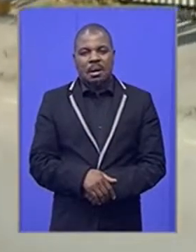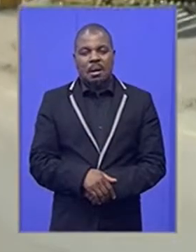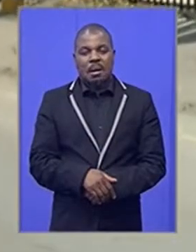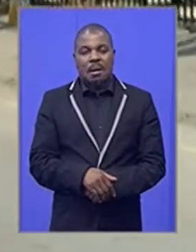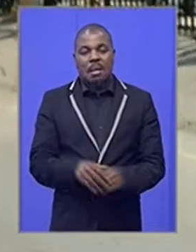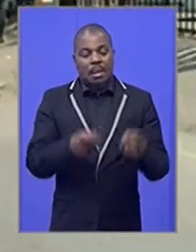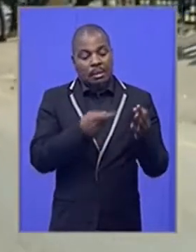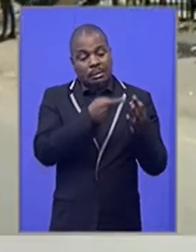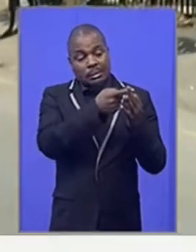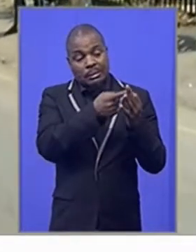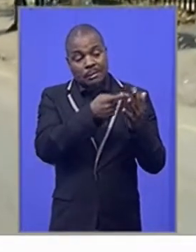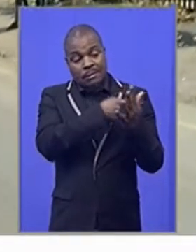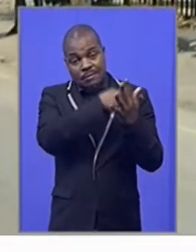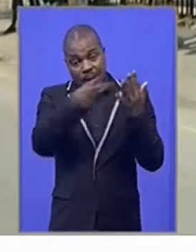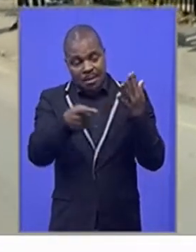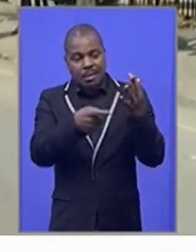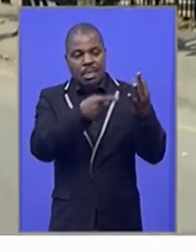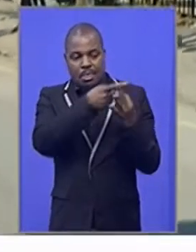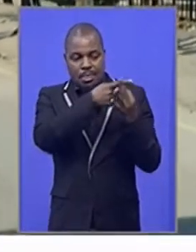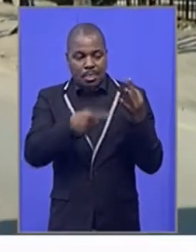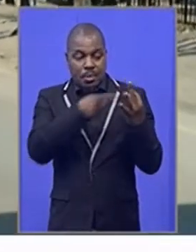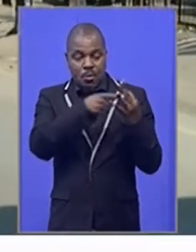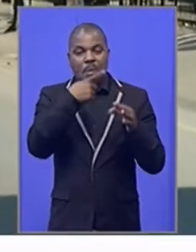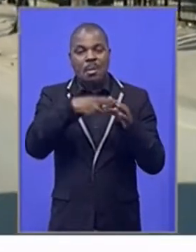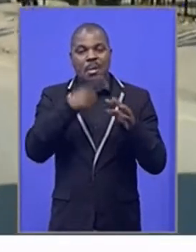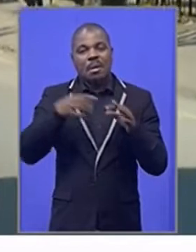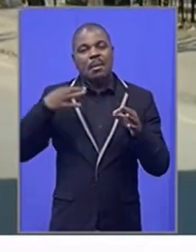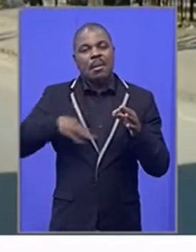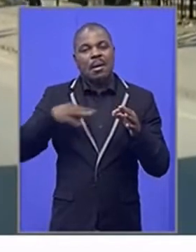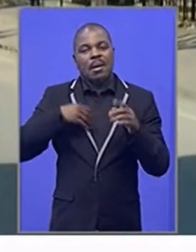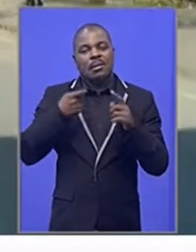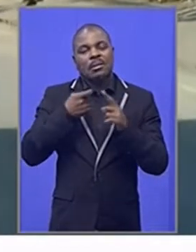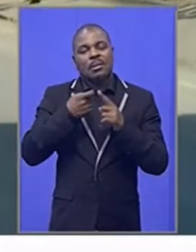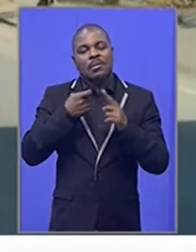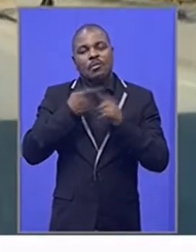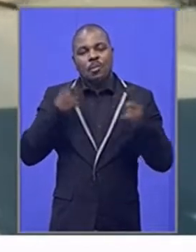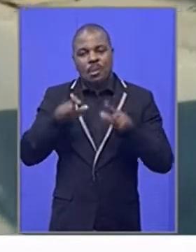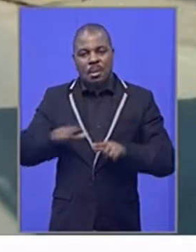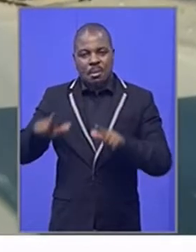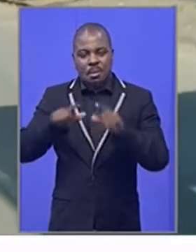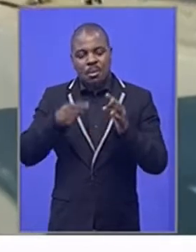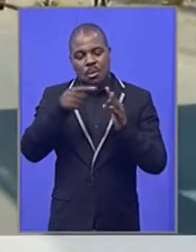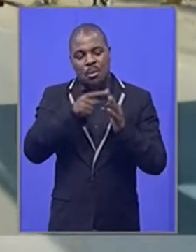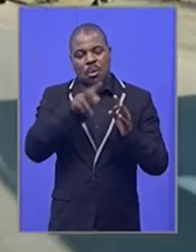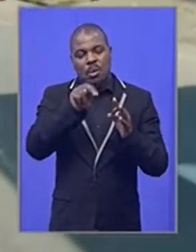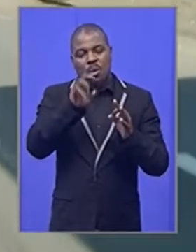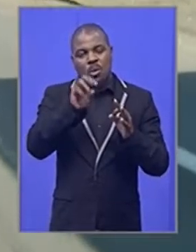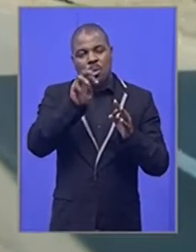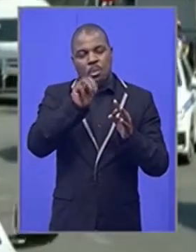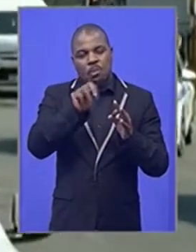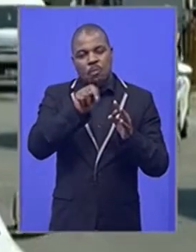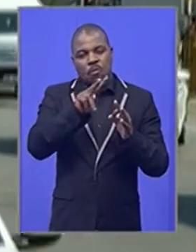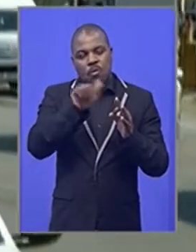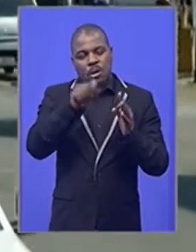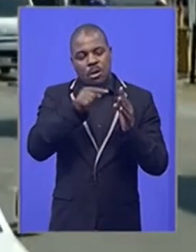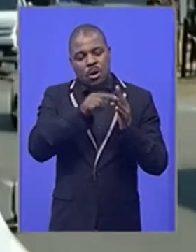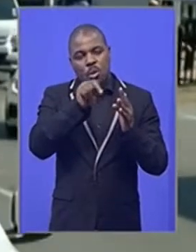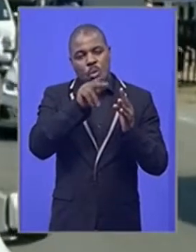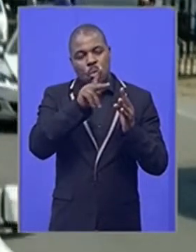ba le bararo ba Batshameki ba le batlhano ba ba tshamekelang Banyana Banyana ba ba tswang kwaLimpopo e leng Nomvula Kgwale, Nokomatlou,